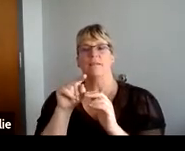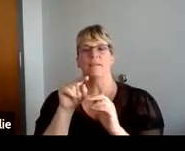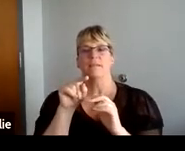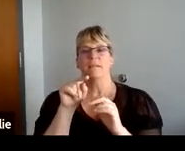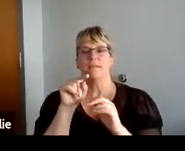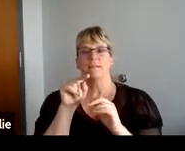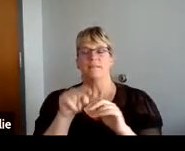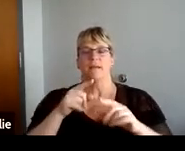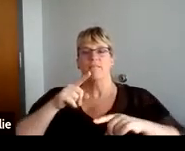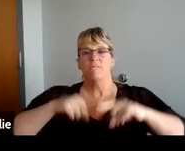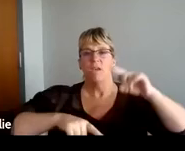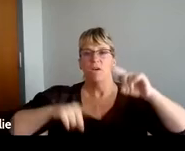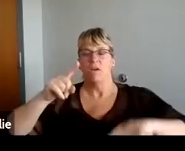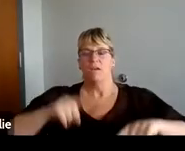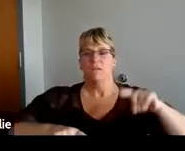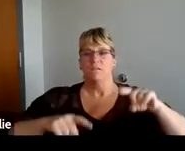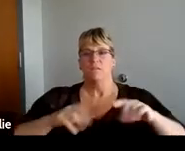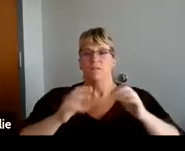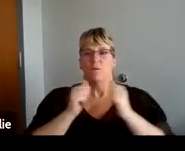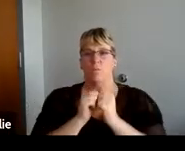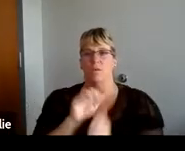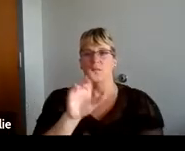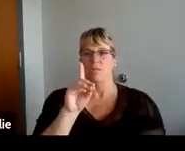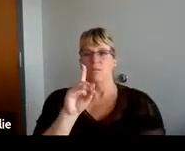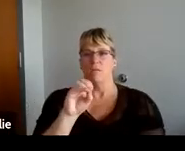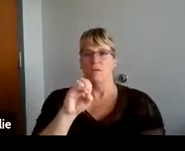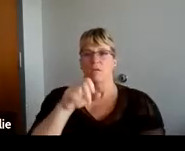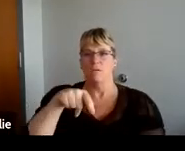various substances on the dopaminergic